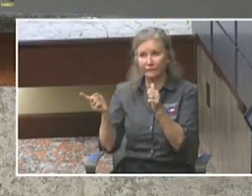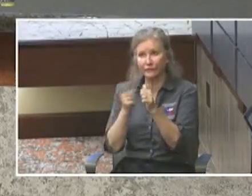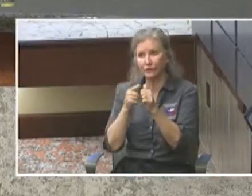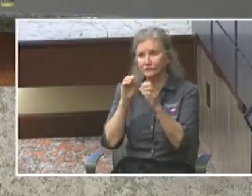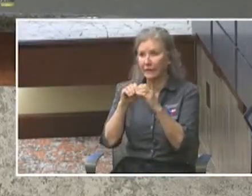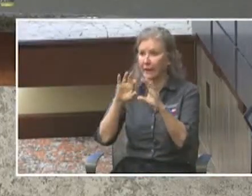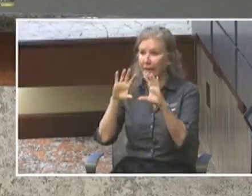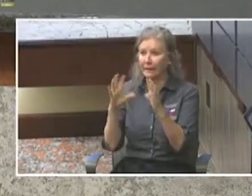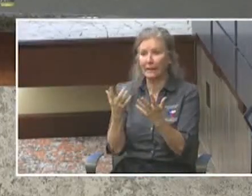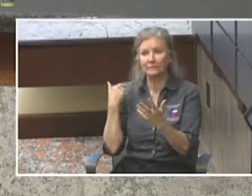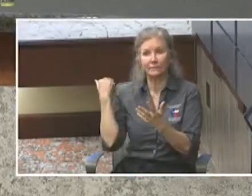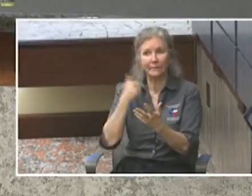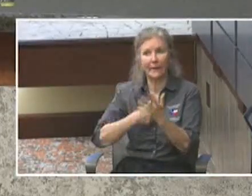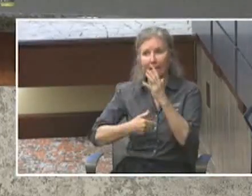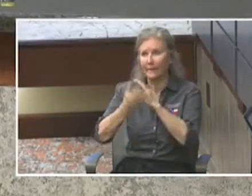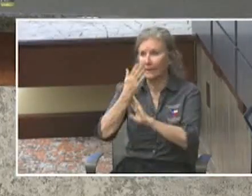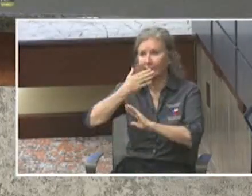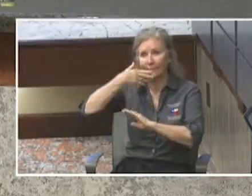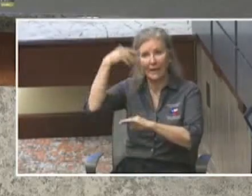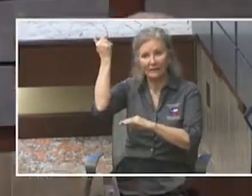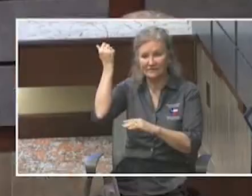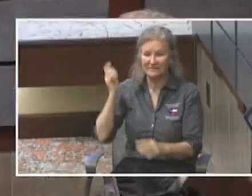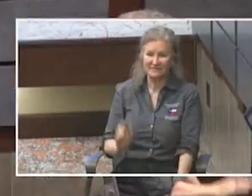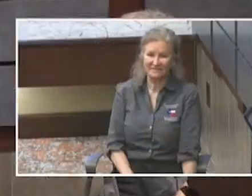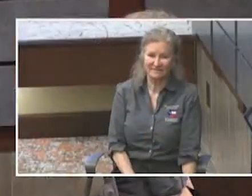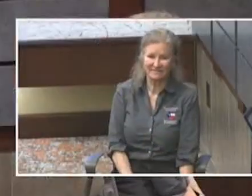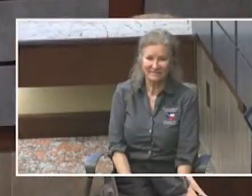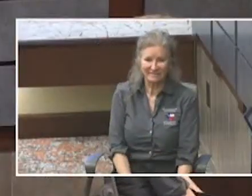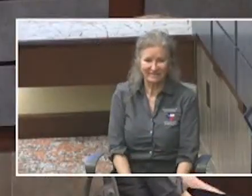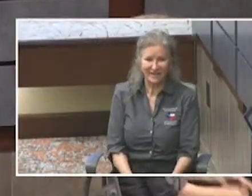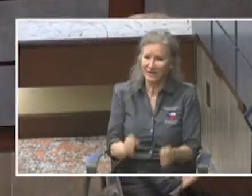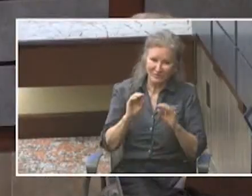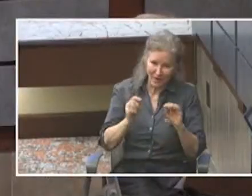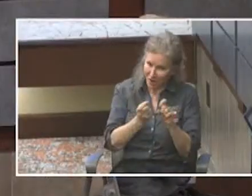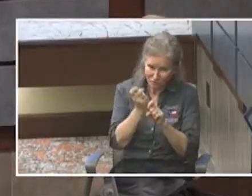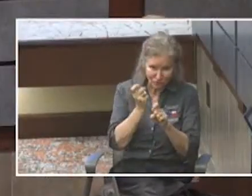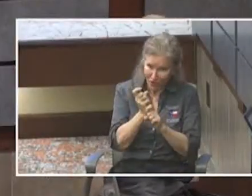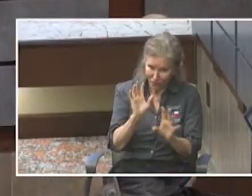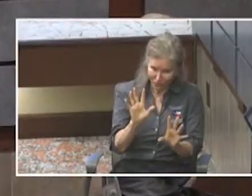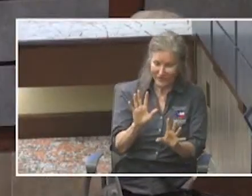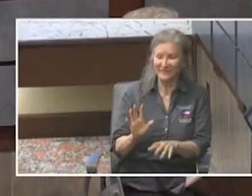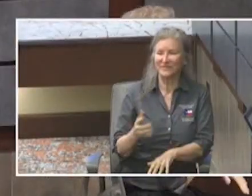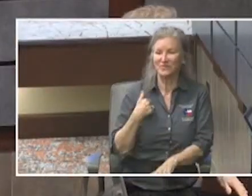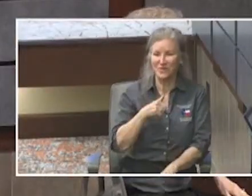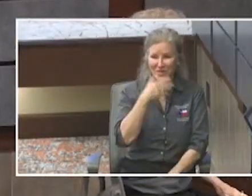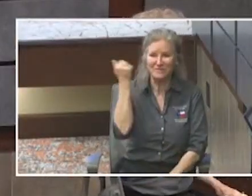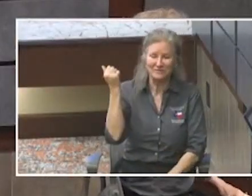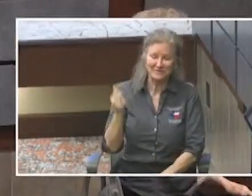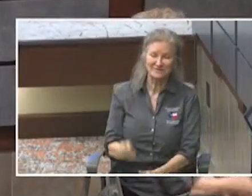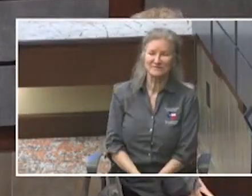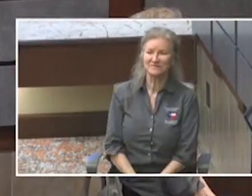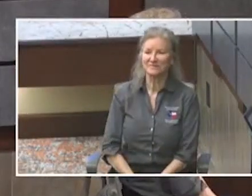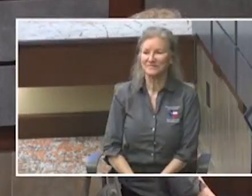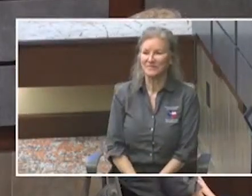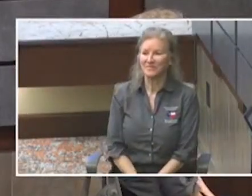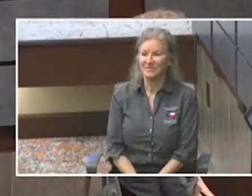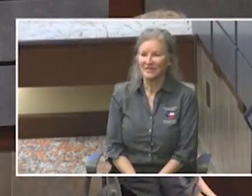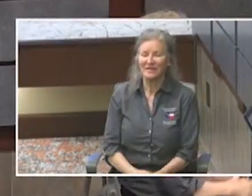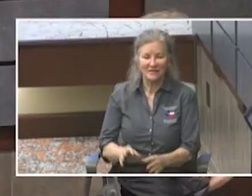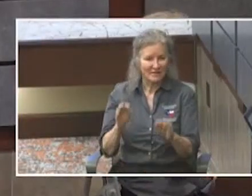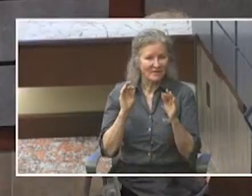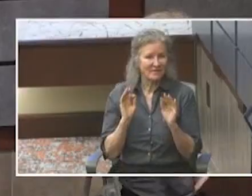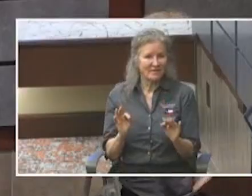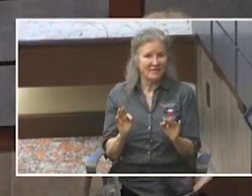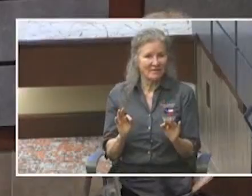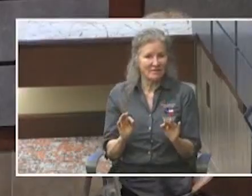to October, getting that complete. No joke. Oh, my God. All right. If there